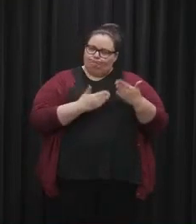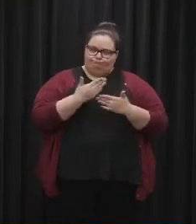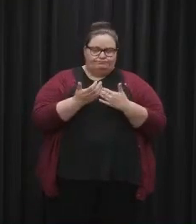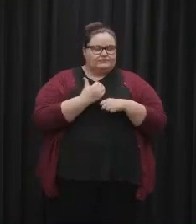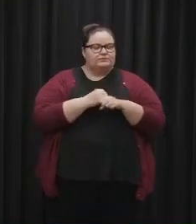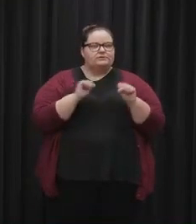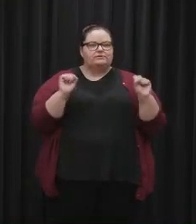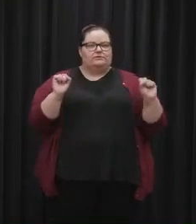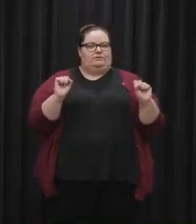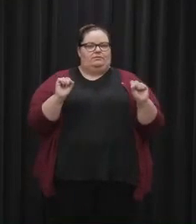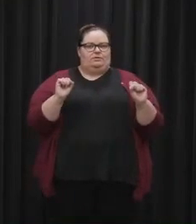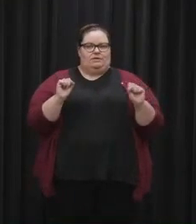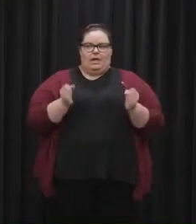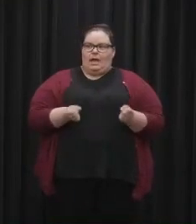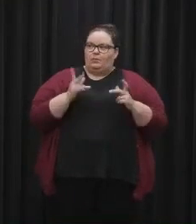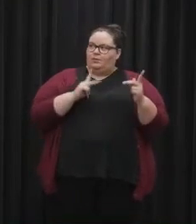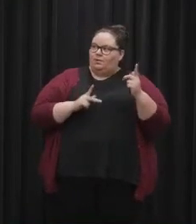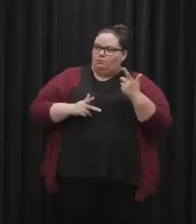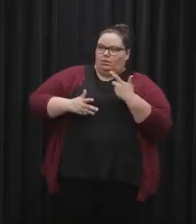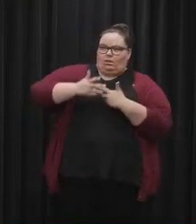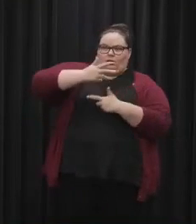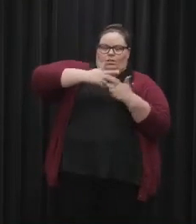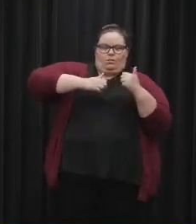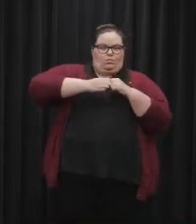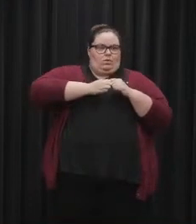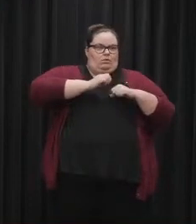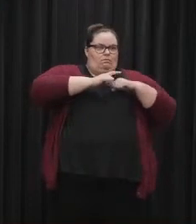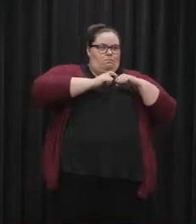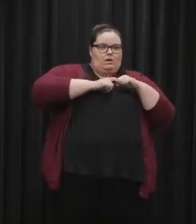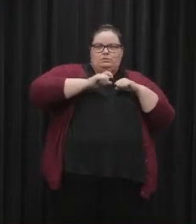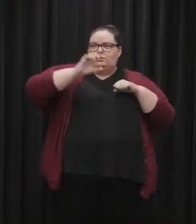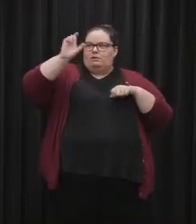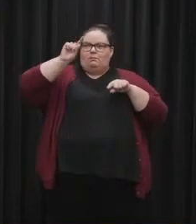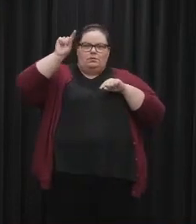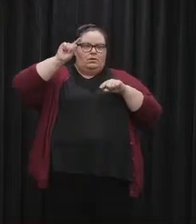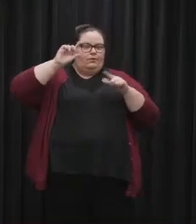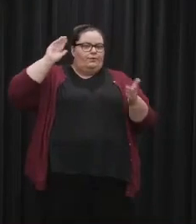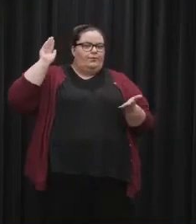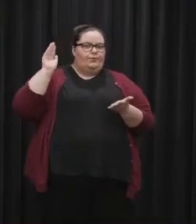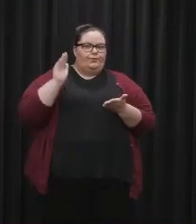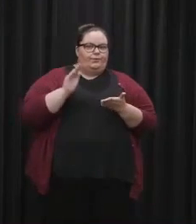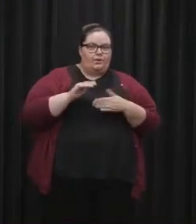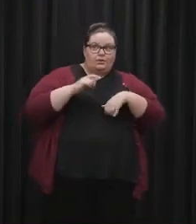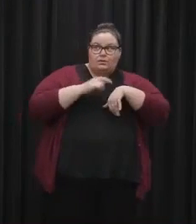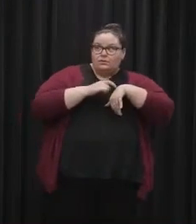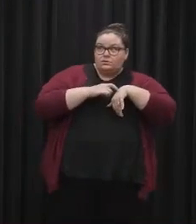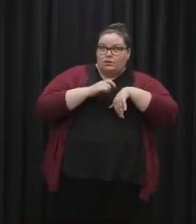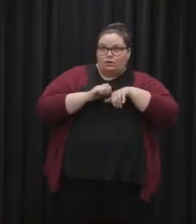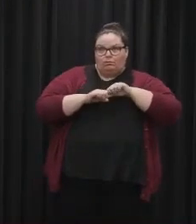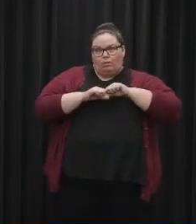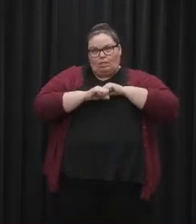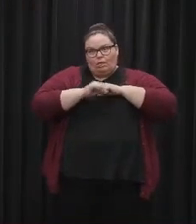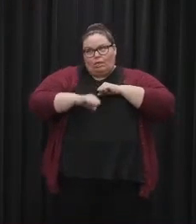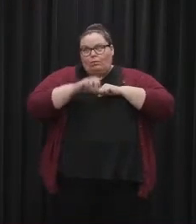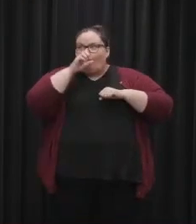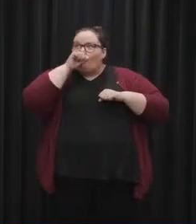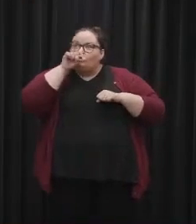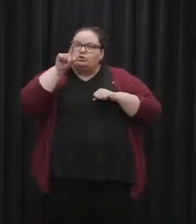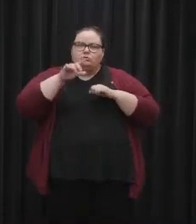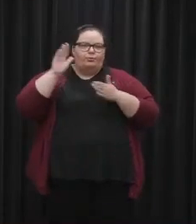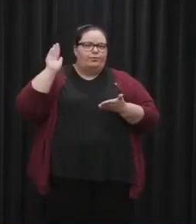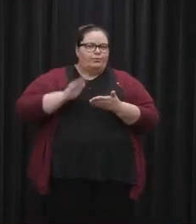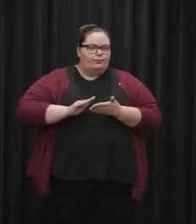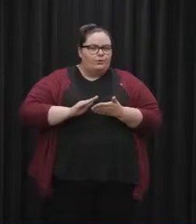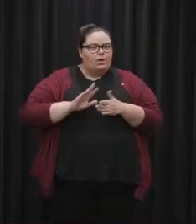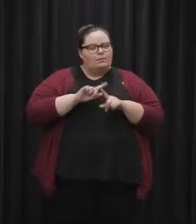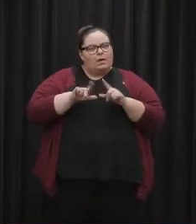can reduce the numbers of people that are involved in both of these outbreaks. We can decrease the amount of time that we have to have those zones stay in orange,